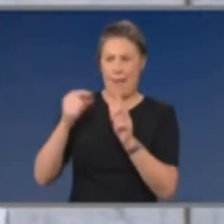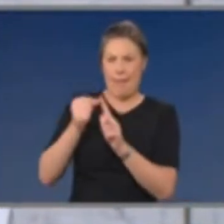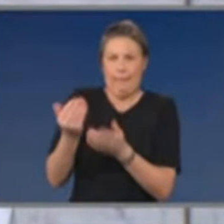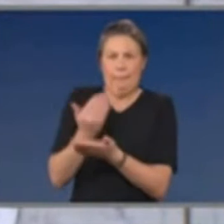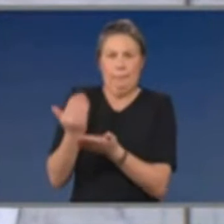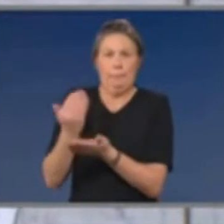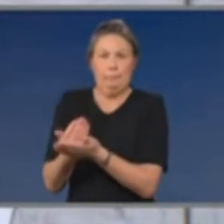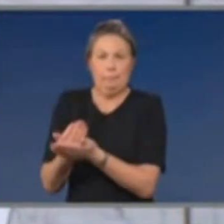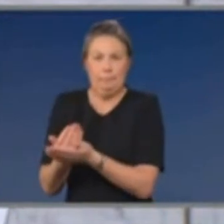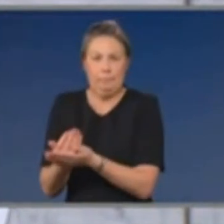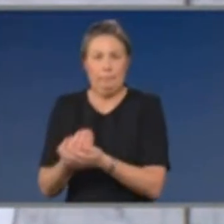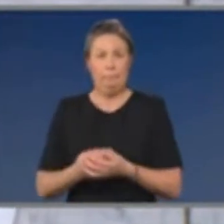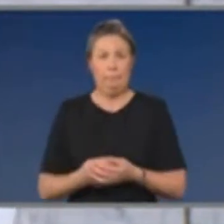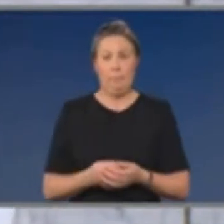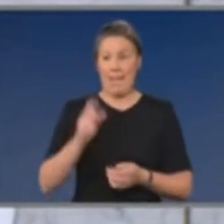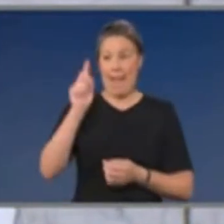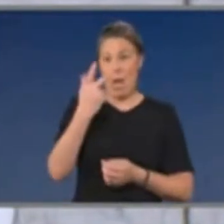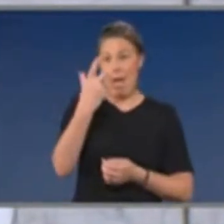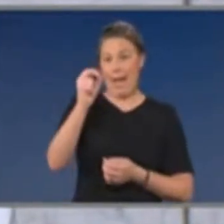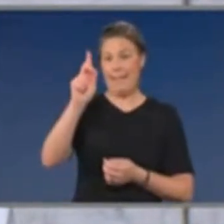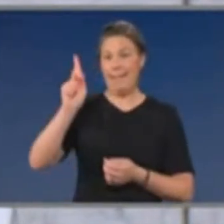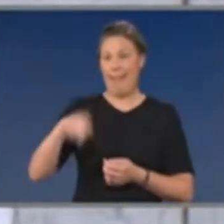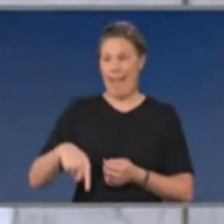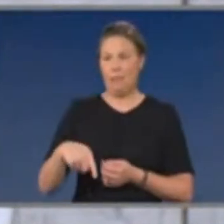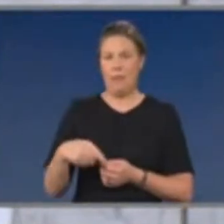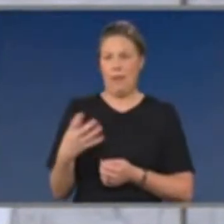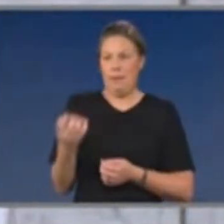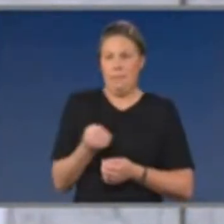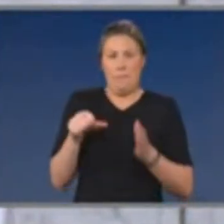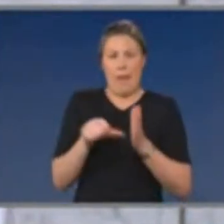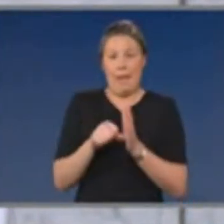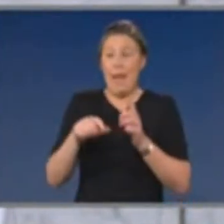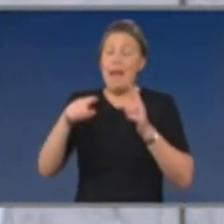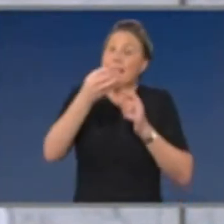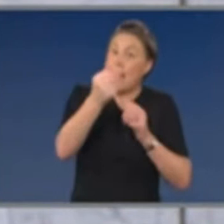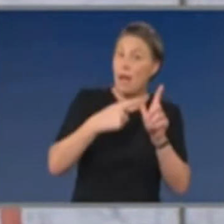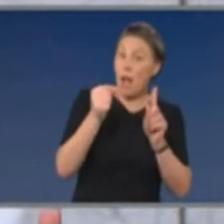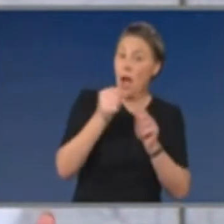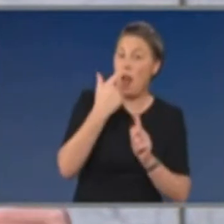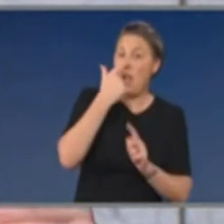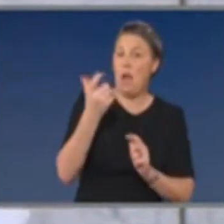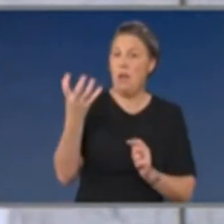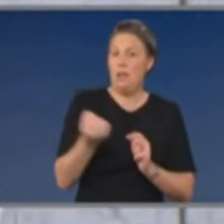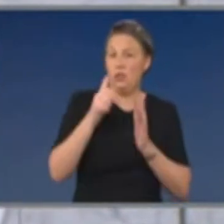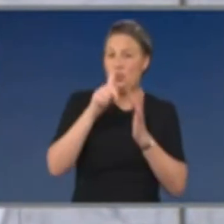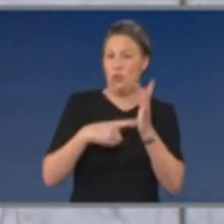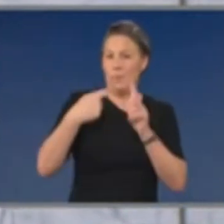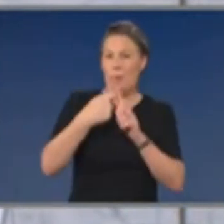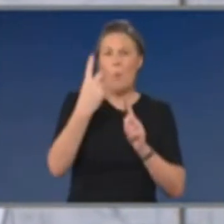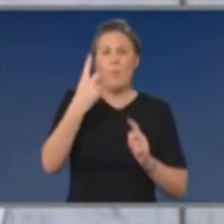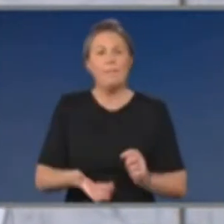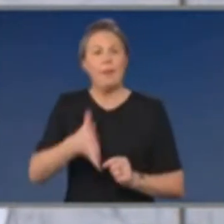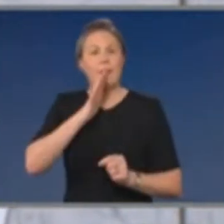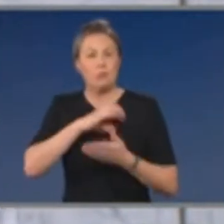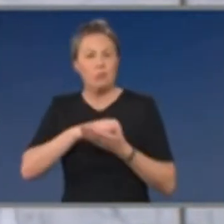around 80,000 of those apprentices, bearing in mind some will also be on job keeper, but it also shows why the decision